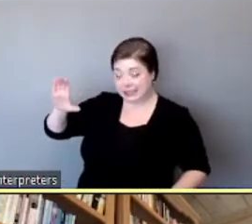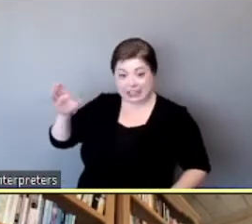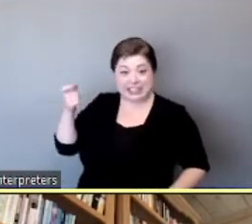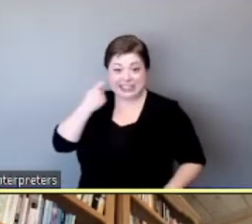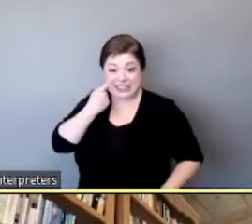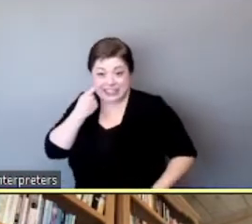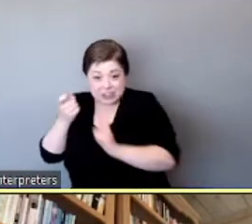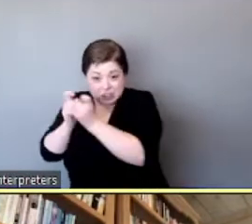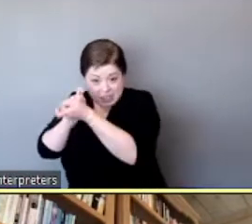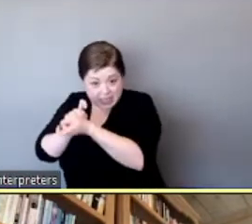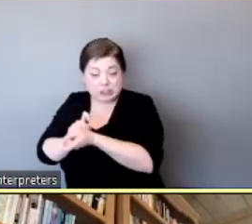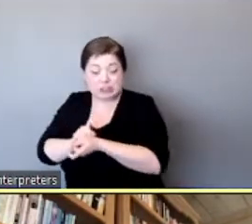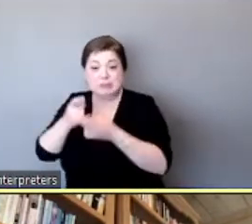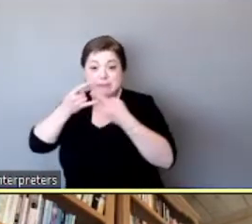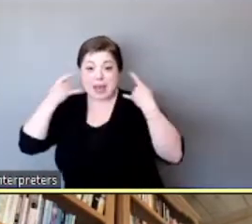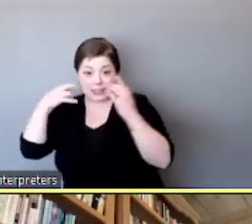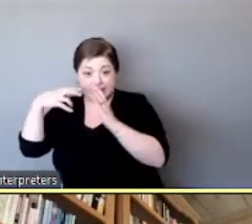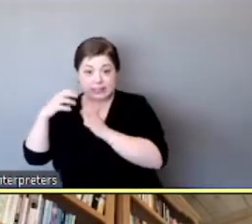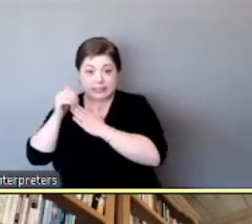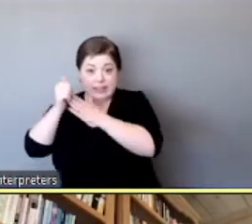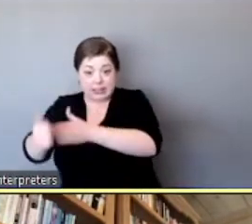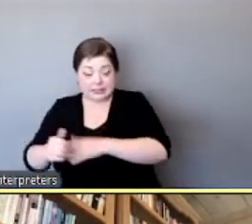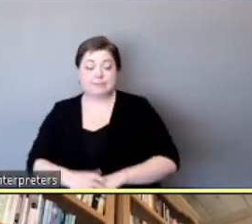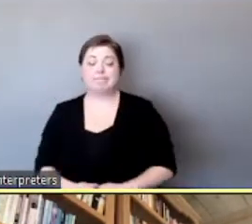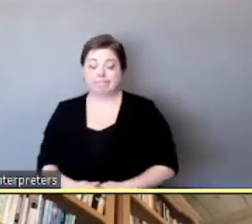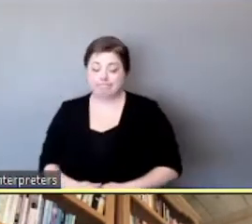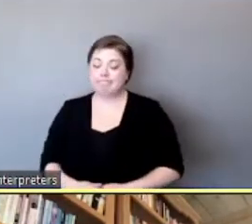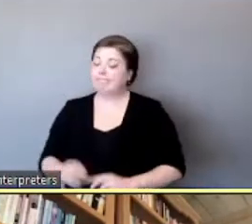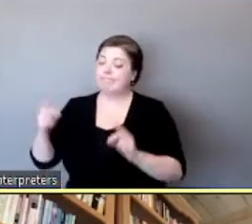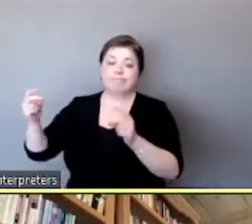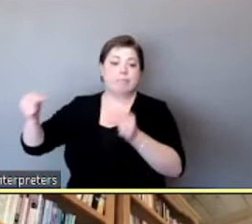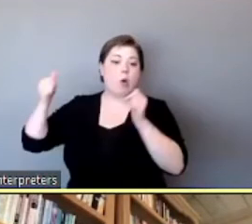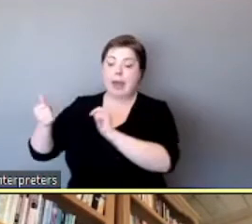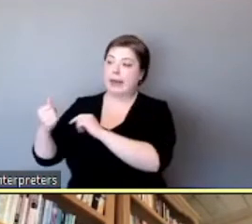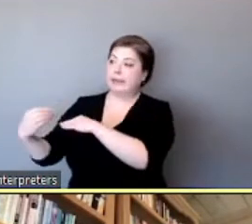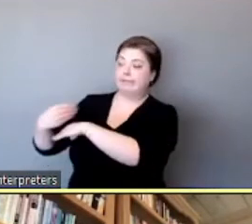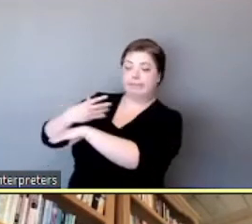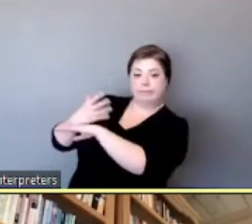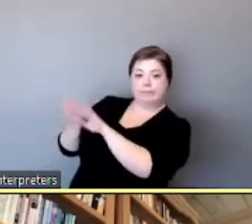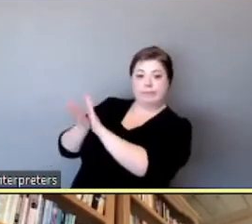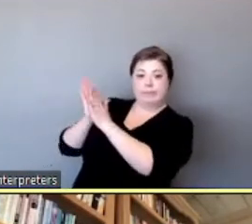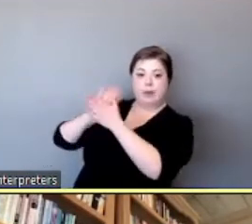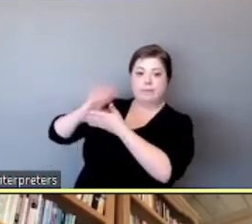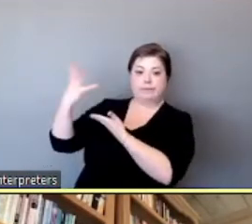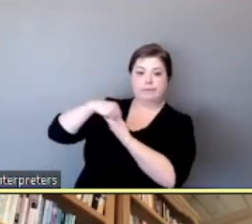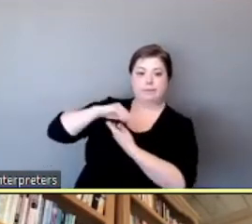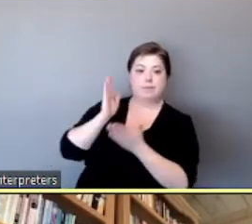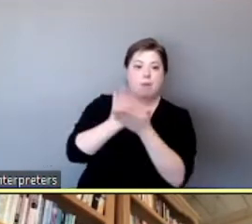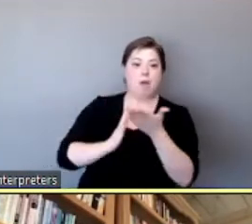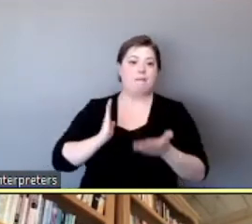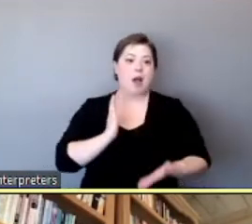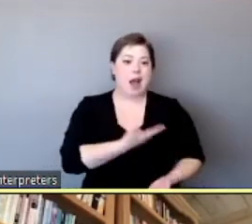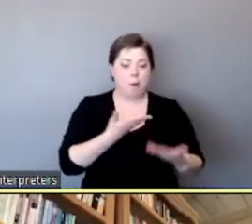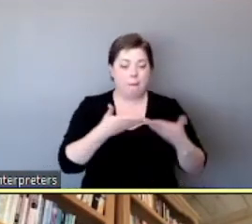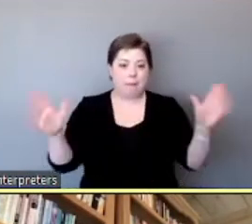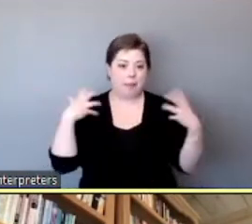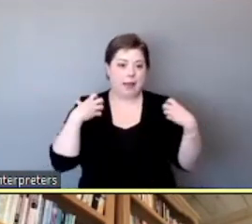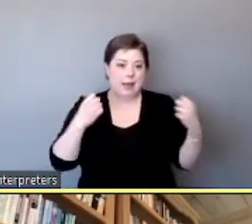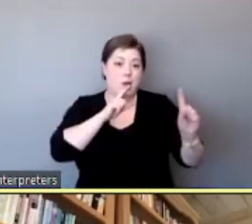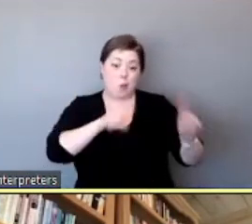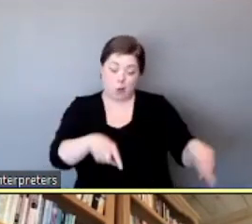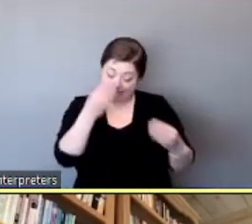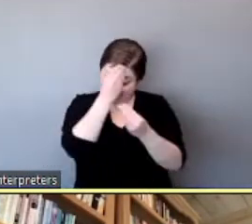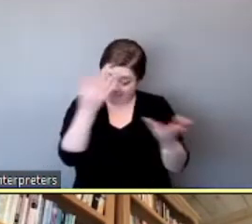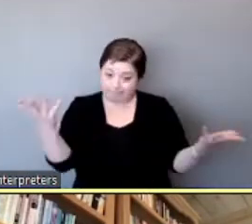now in masking guidance, that automatically becomes part of our public health order. So I wanted to let you know that.